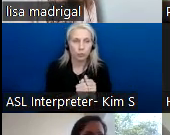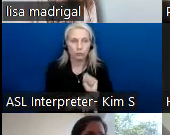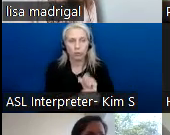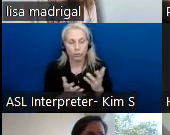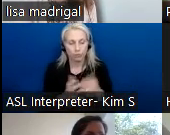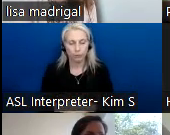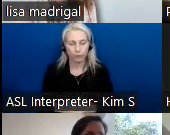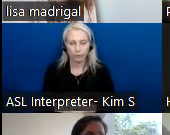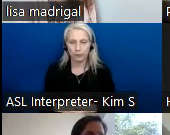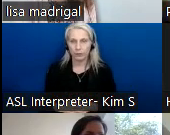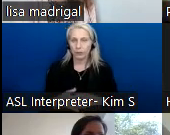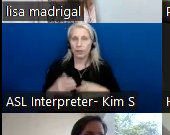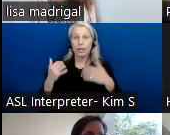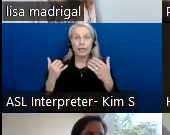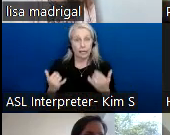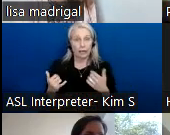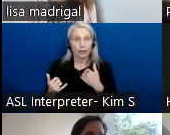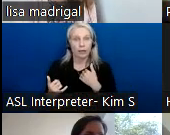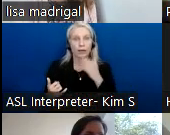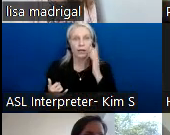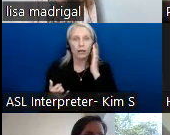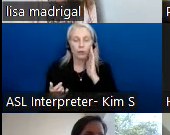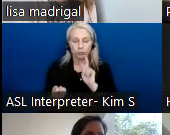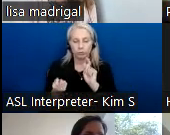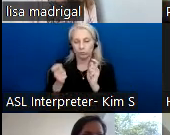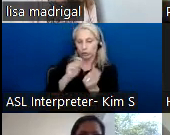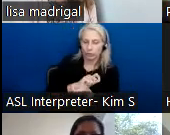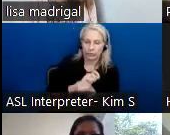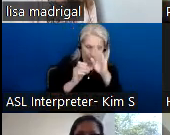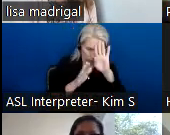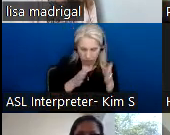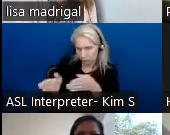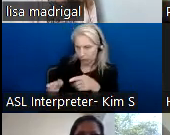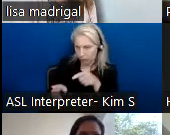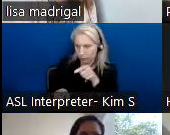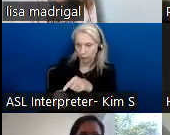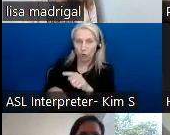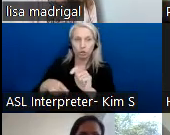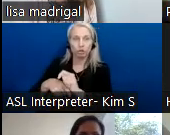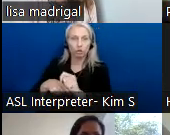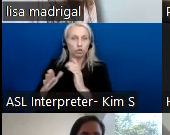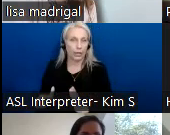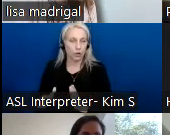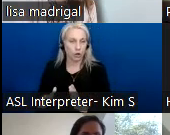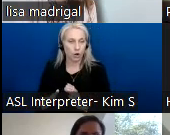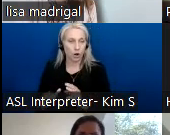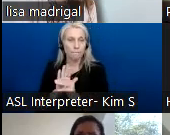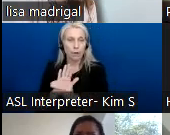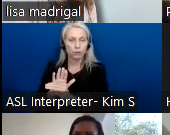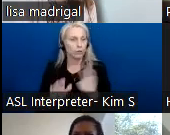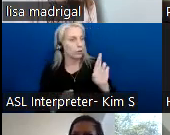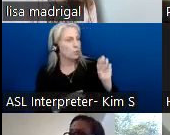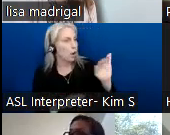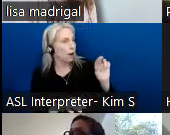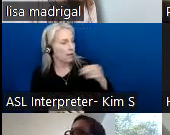Okay, so now I'm going to switch gears and go into the trainer module, and I won't. Robin? Yeah,